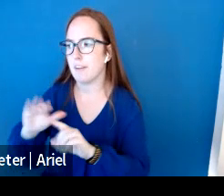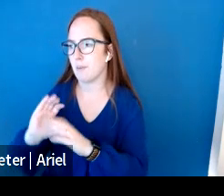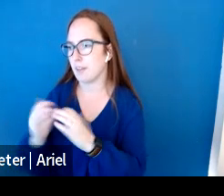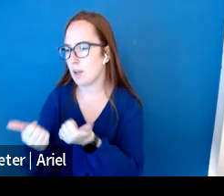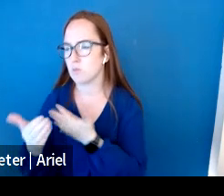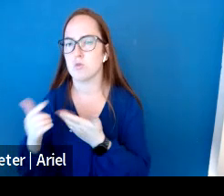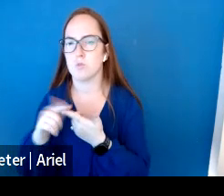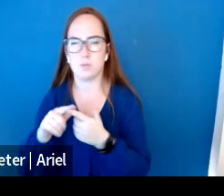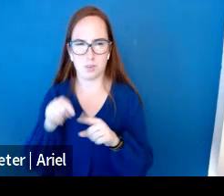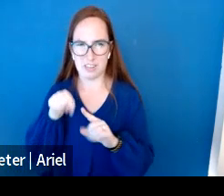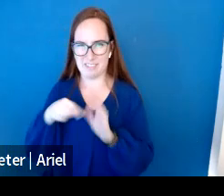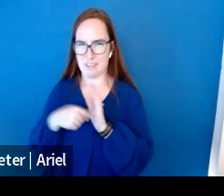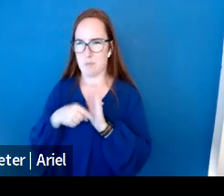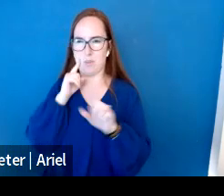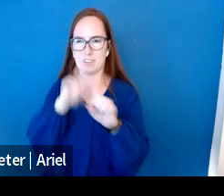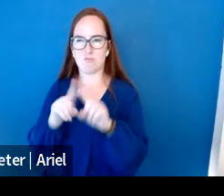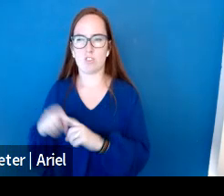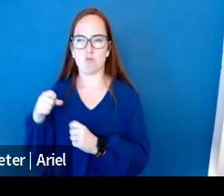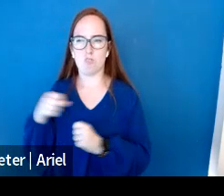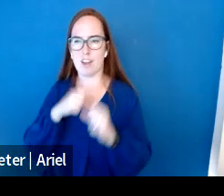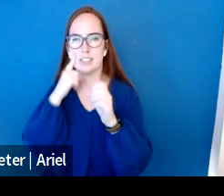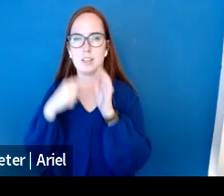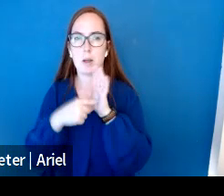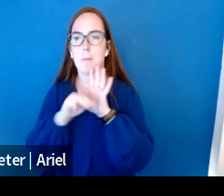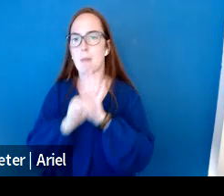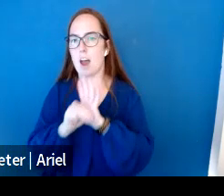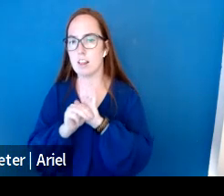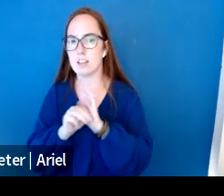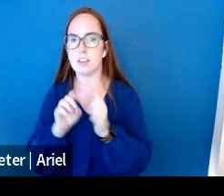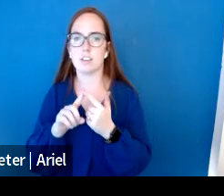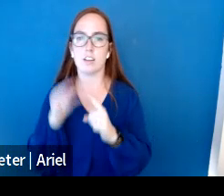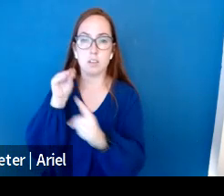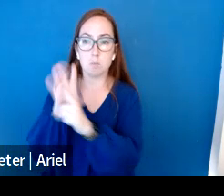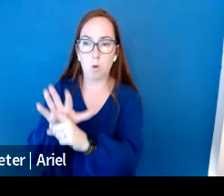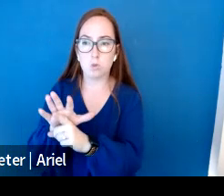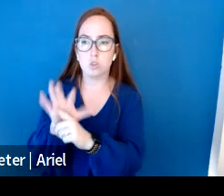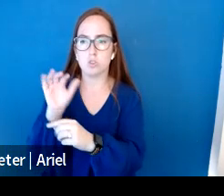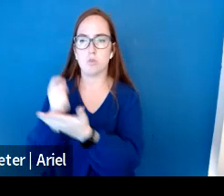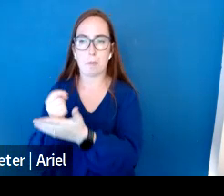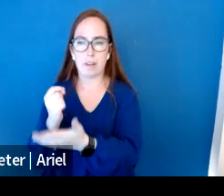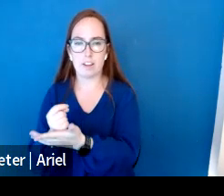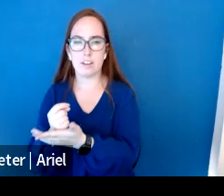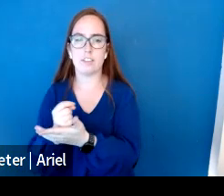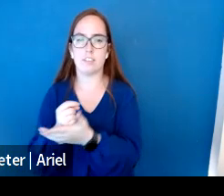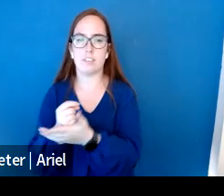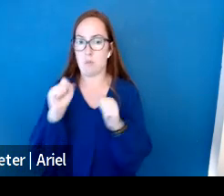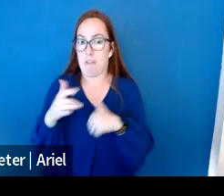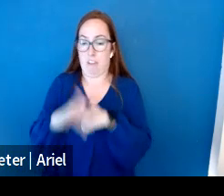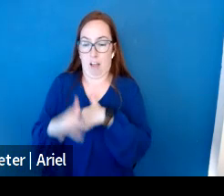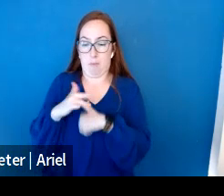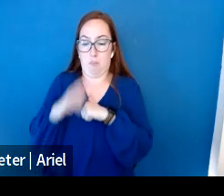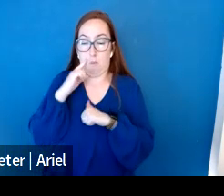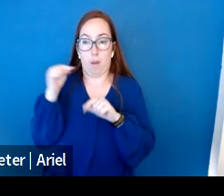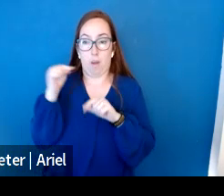strategies, modeling and exposure based treatment that are available in the skill